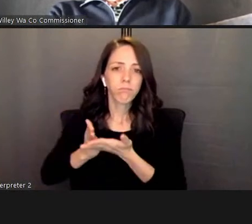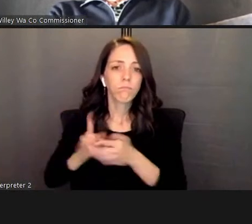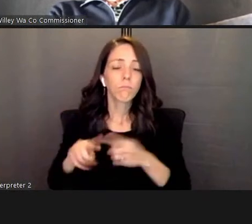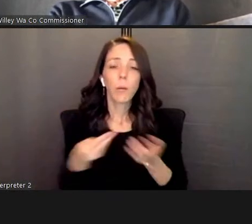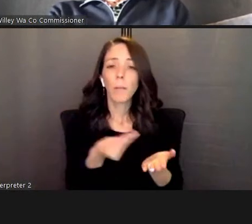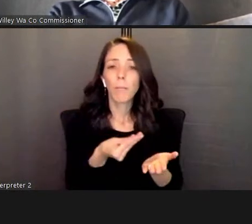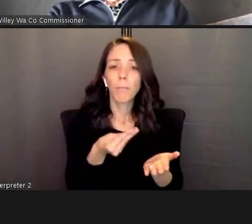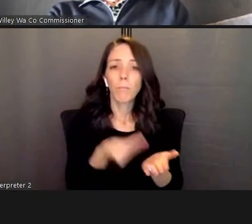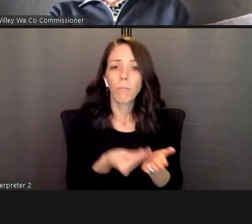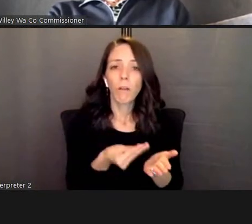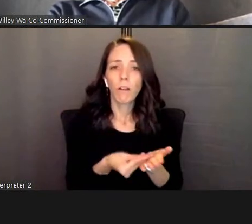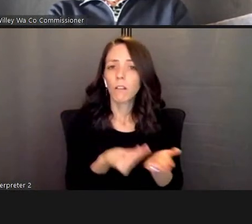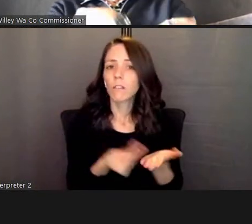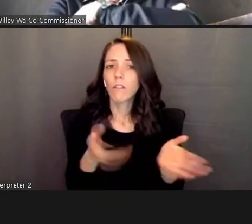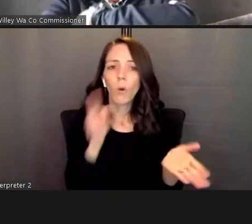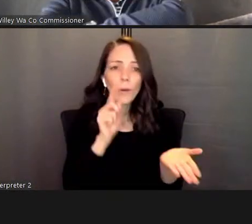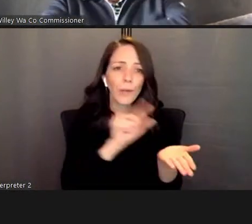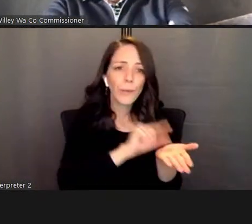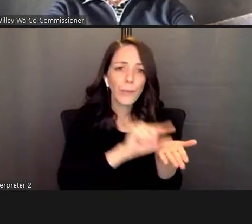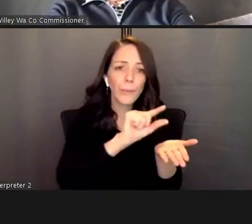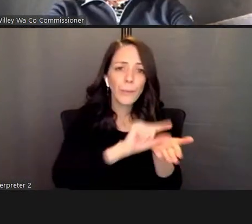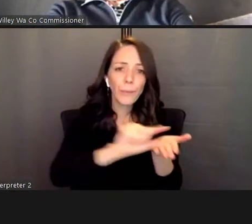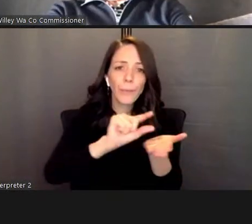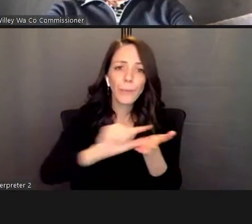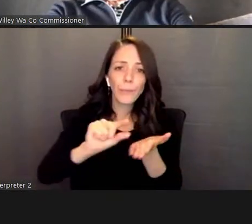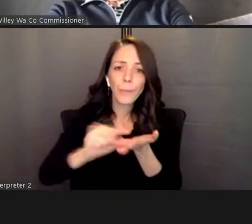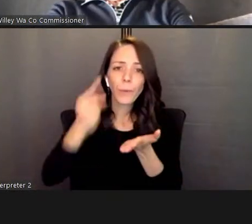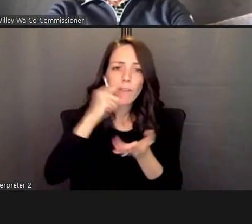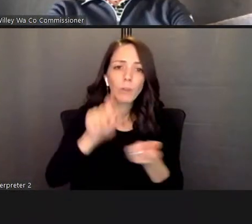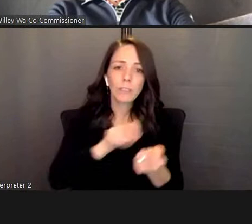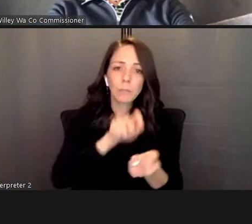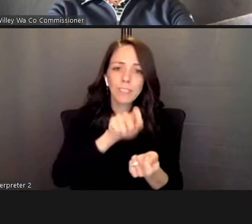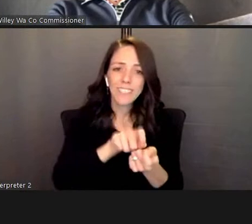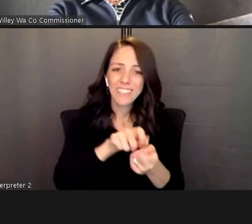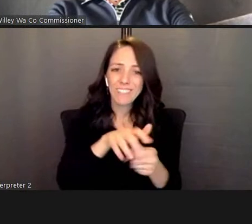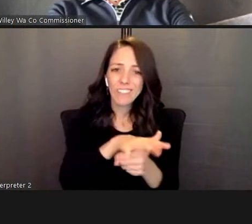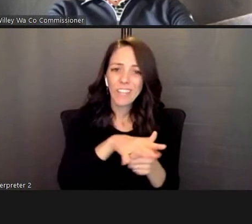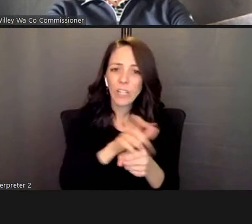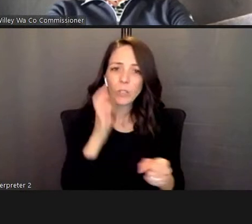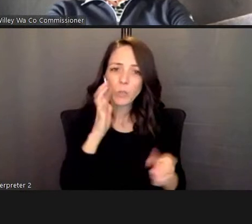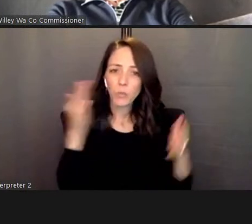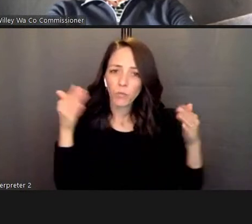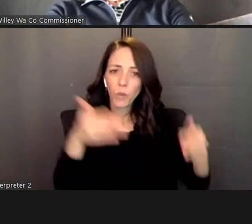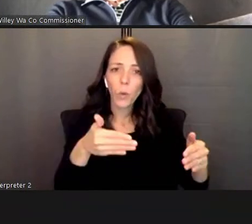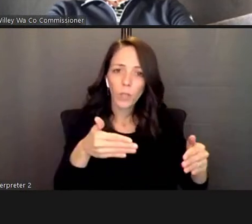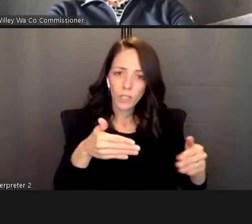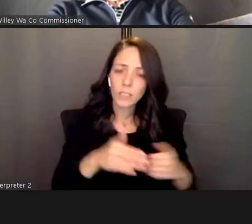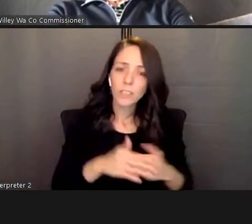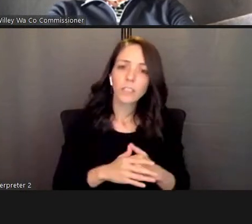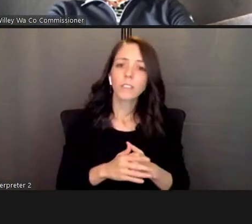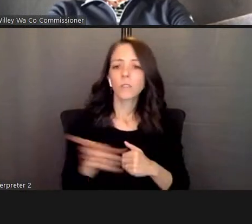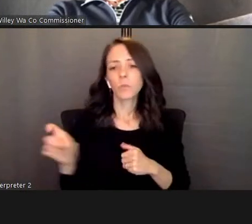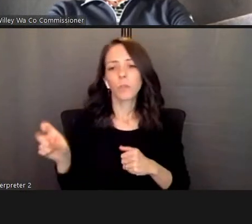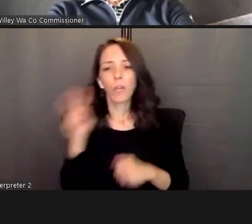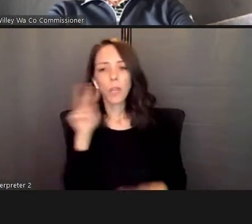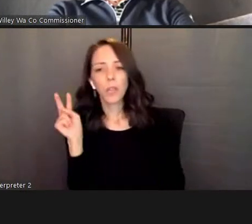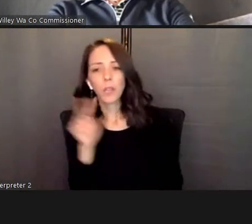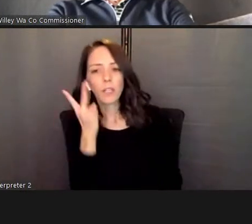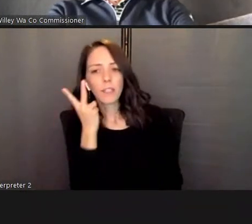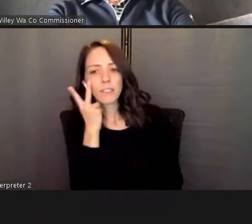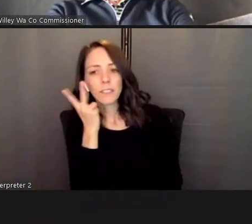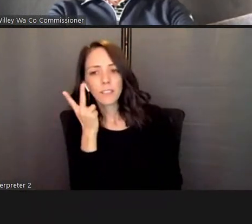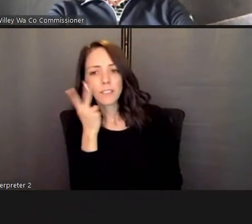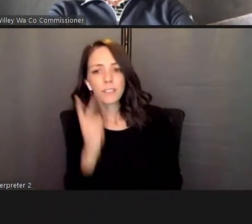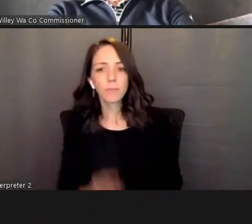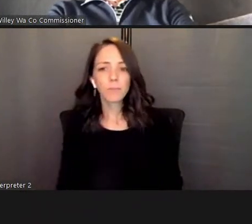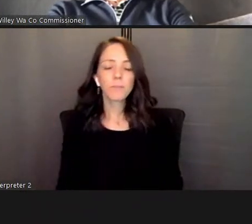already allocated to certain areas that we need to focus on. So taking a look at that, see